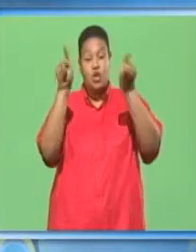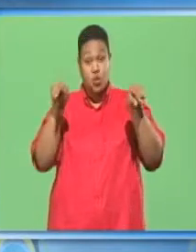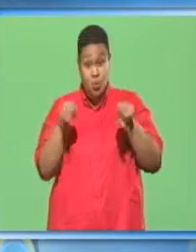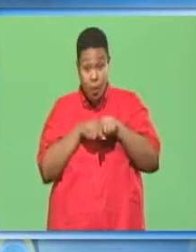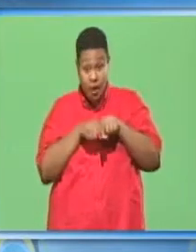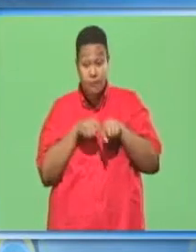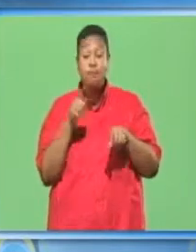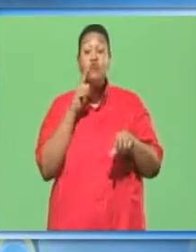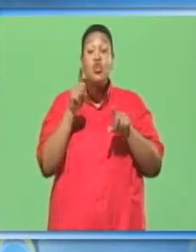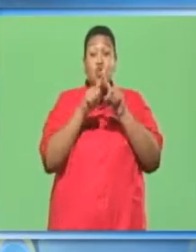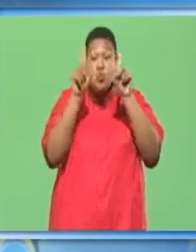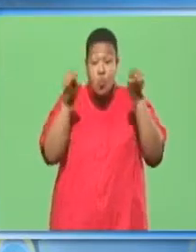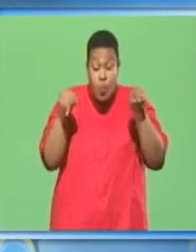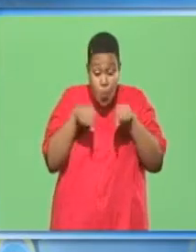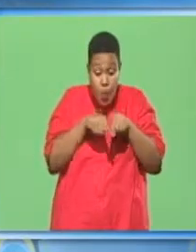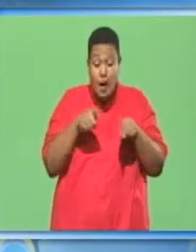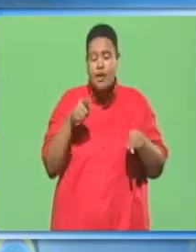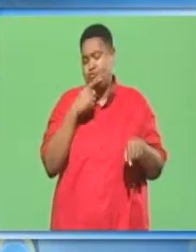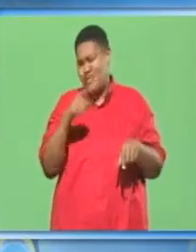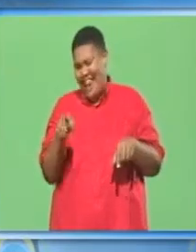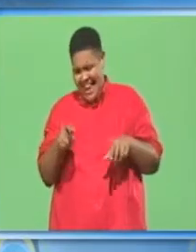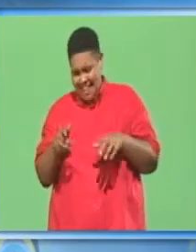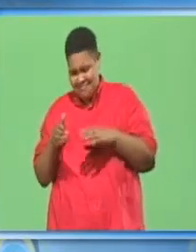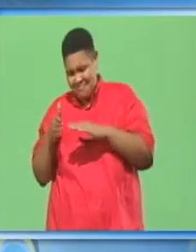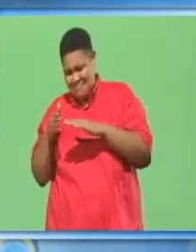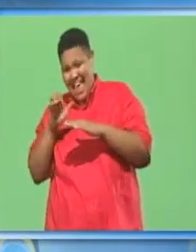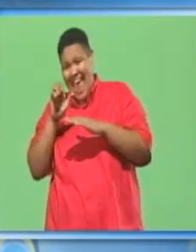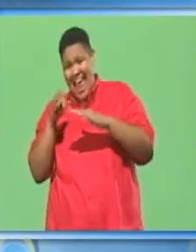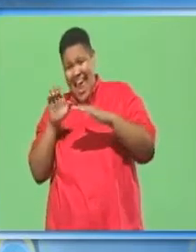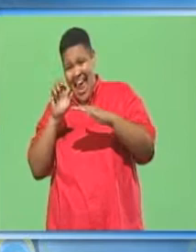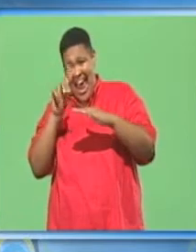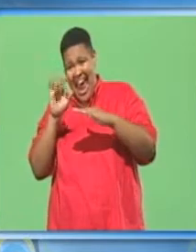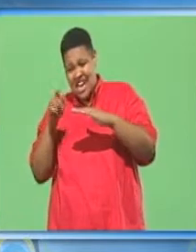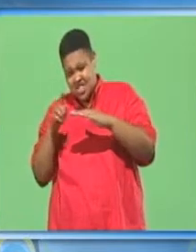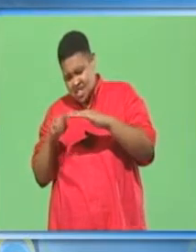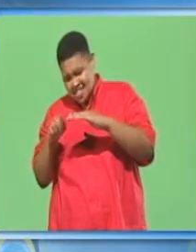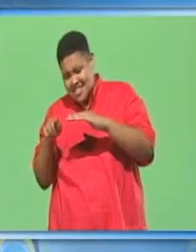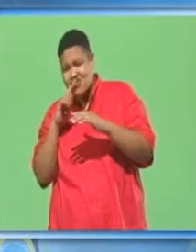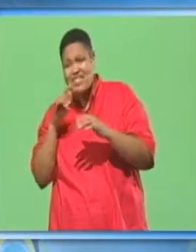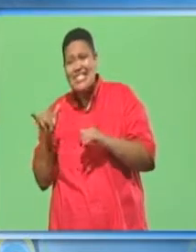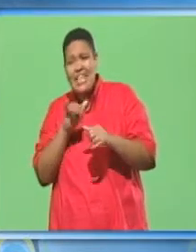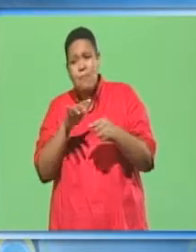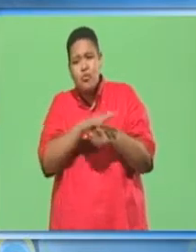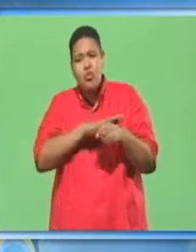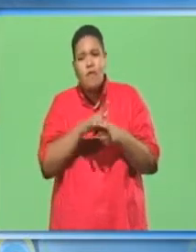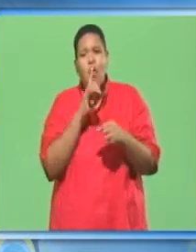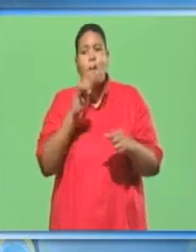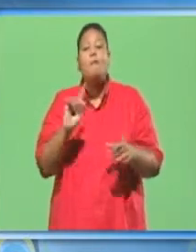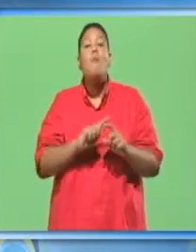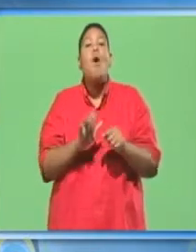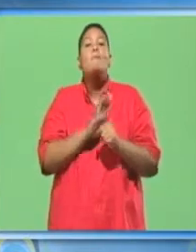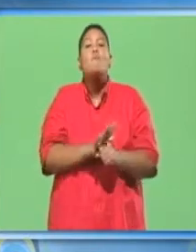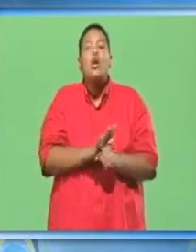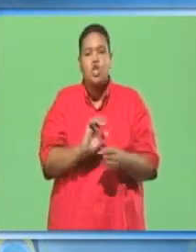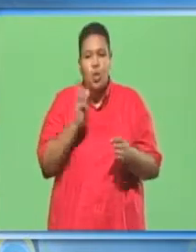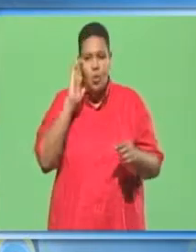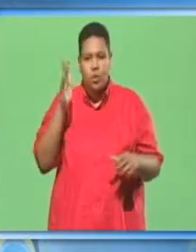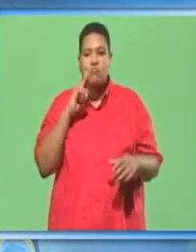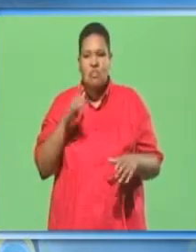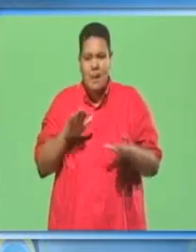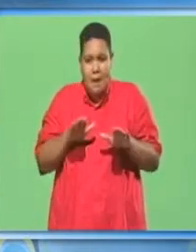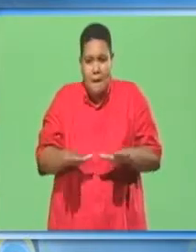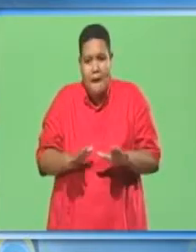Squaring an edge is similar to surfacing. The difference is that consistent pressure will be applied primarily to the fence.